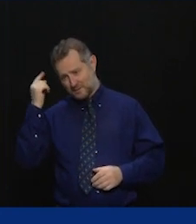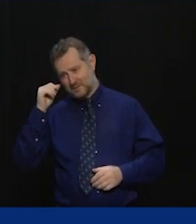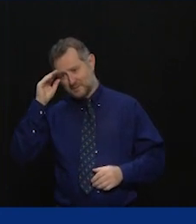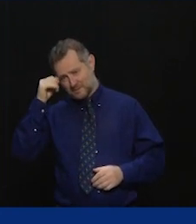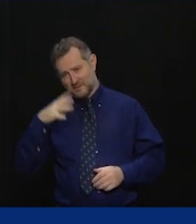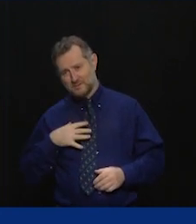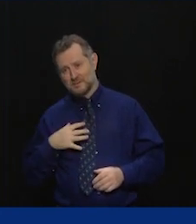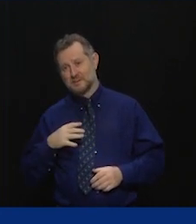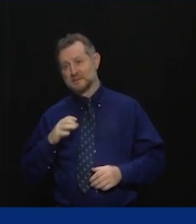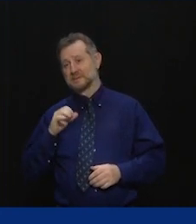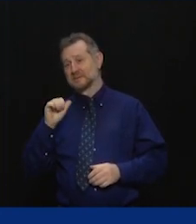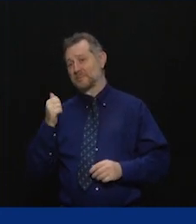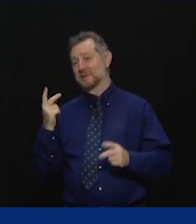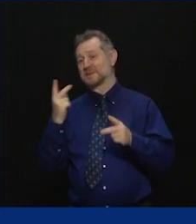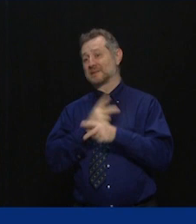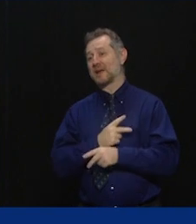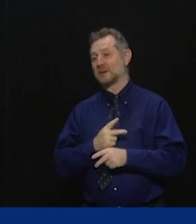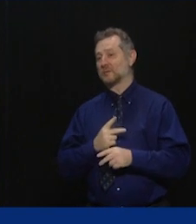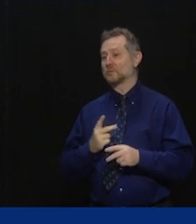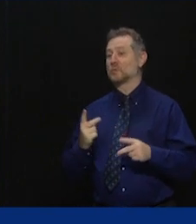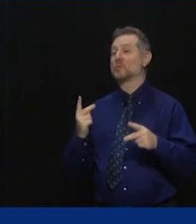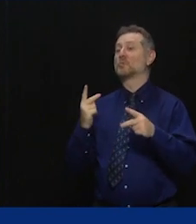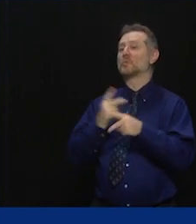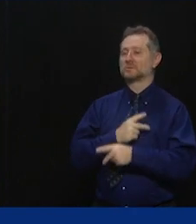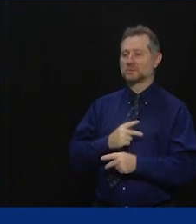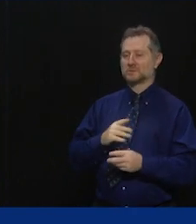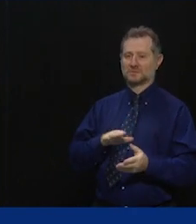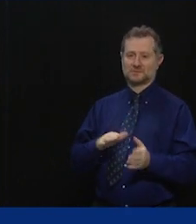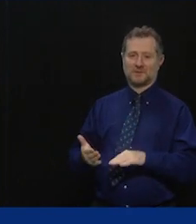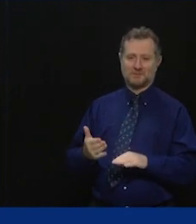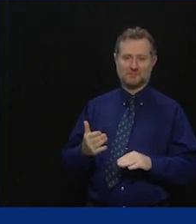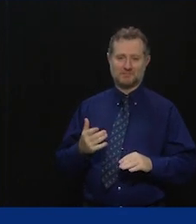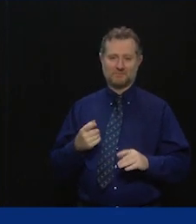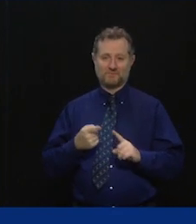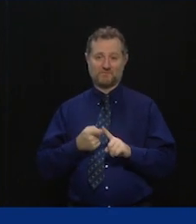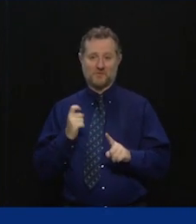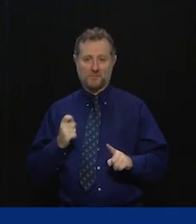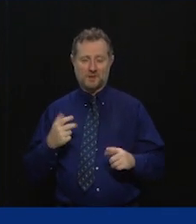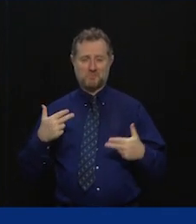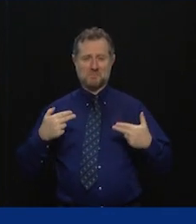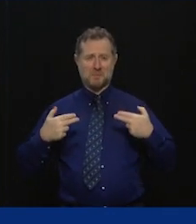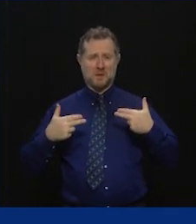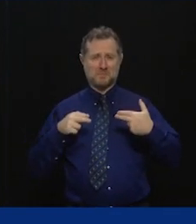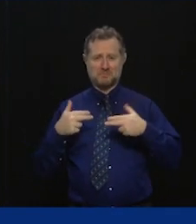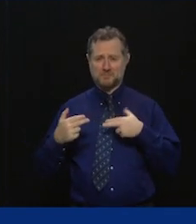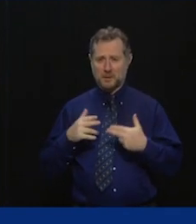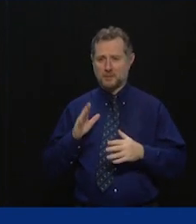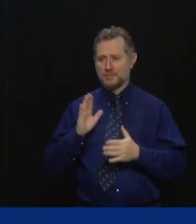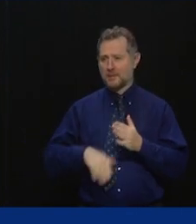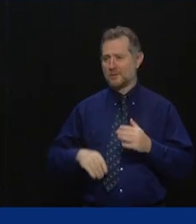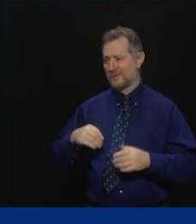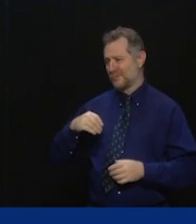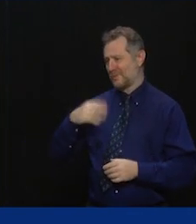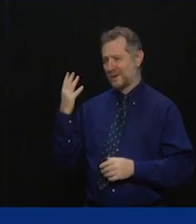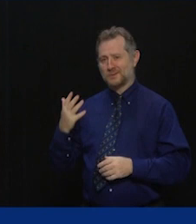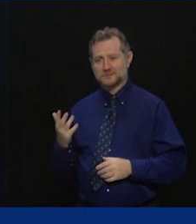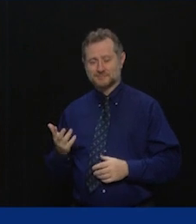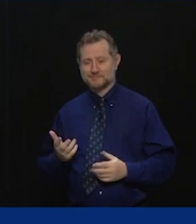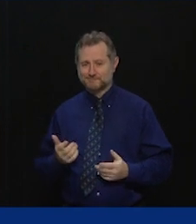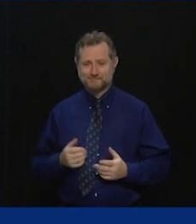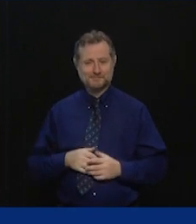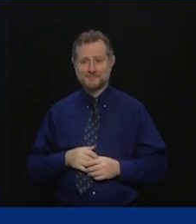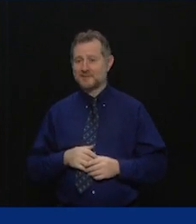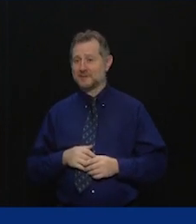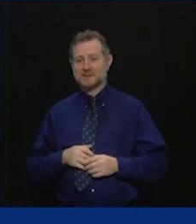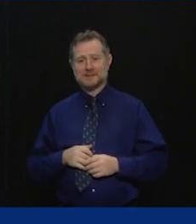than a white person. We need the police to protect our communities, but also to engage in a different kind of conversation that has gone on in the past. The status quo is